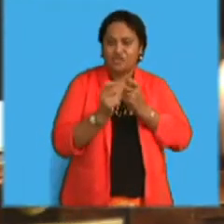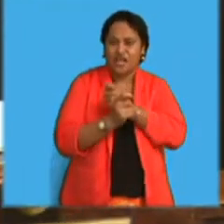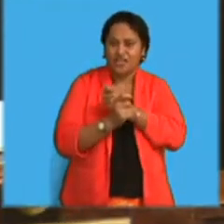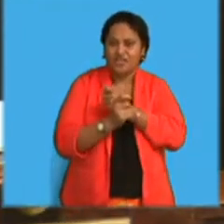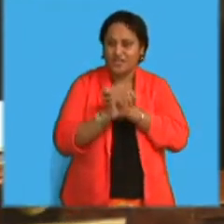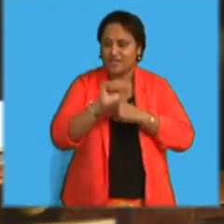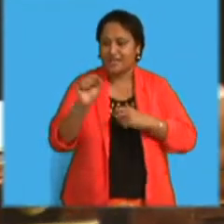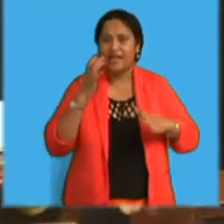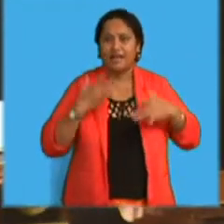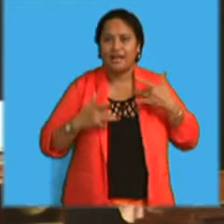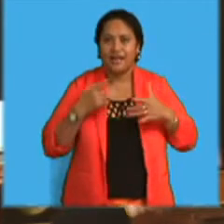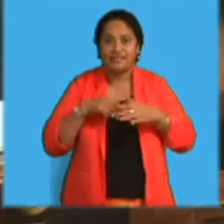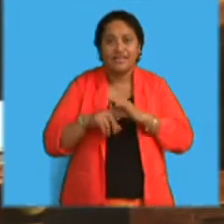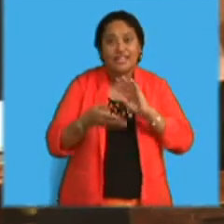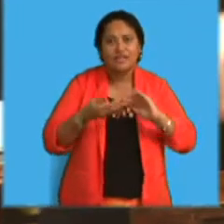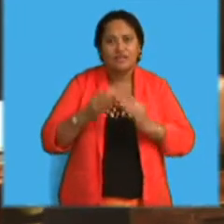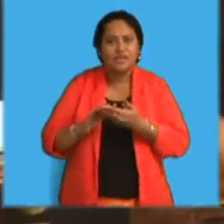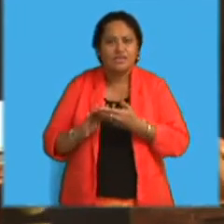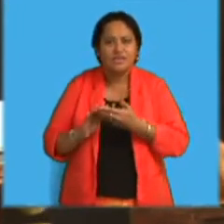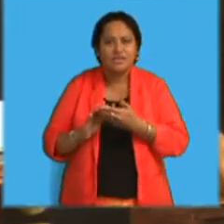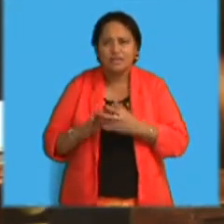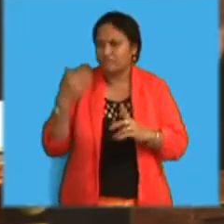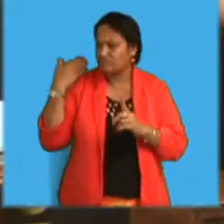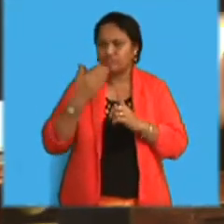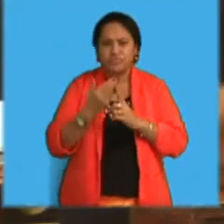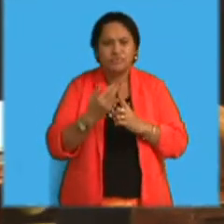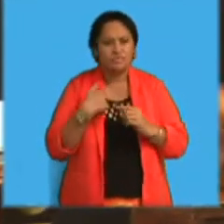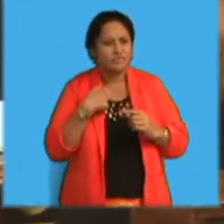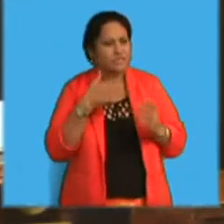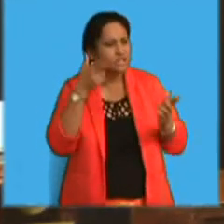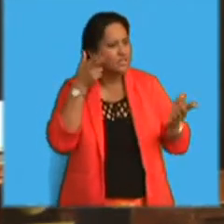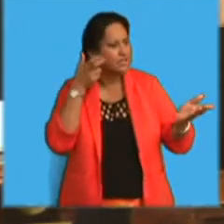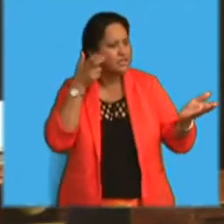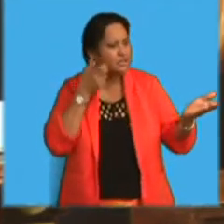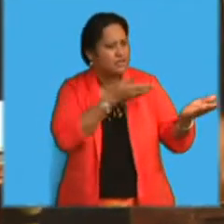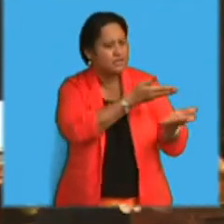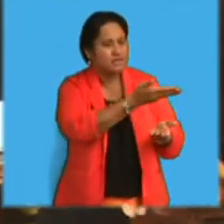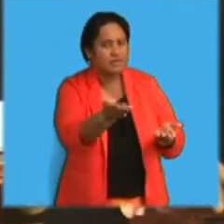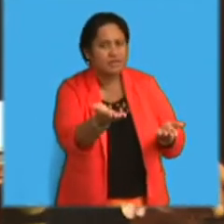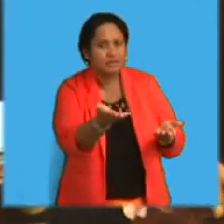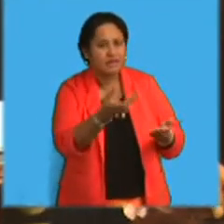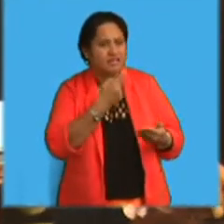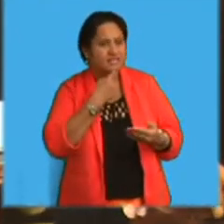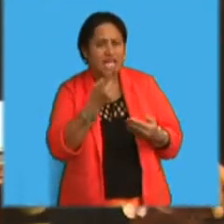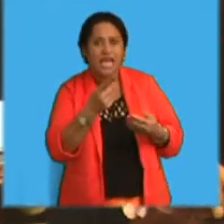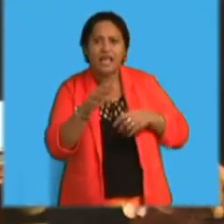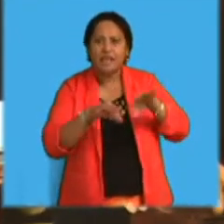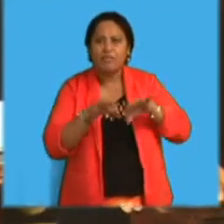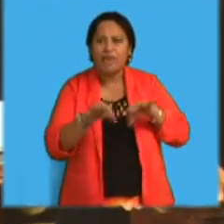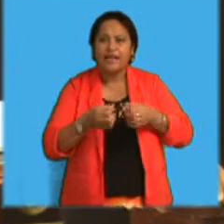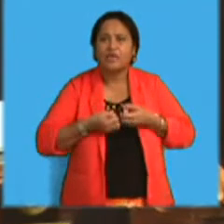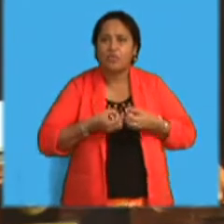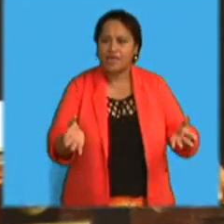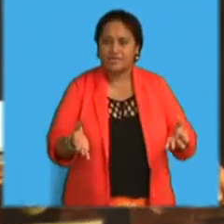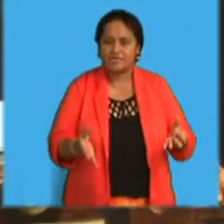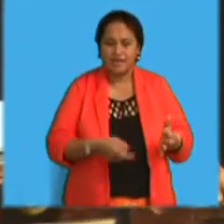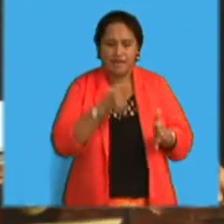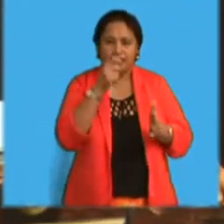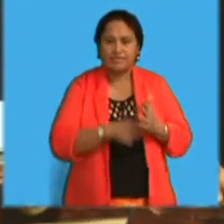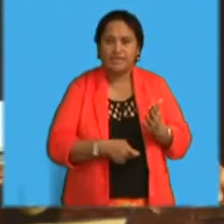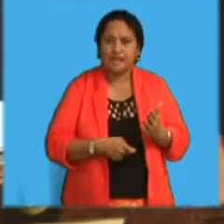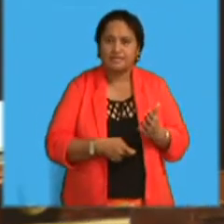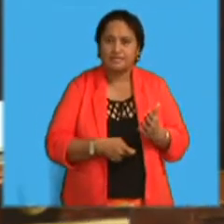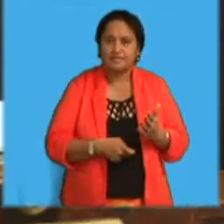Speaker, all I've been hearing, Madam Speaker, from the opposition is that the scheme is a waste of taxpayers' money. Well, I'm sorry,